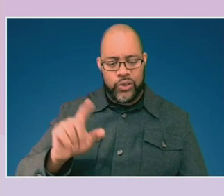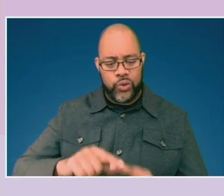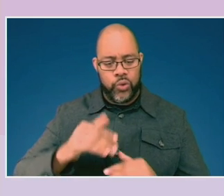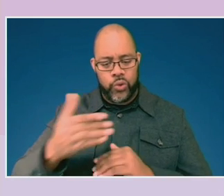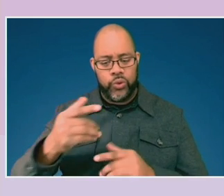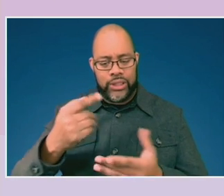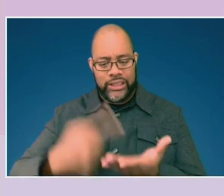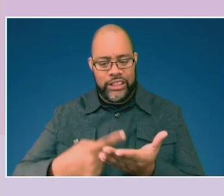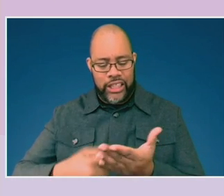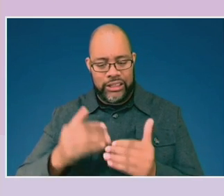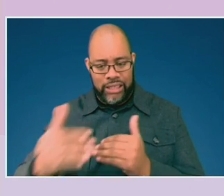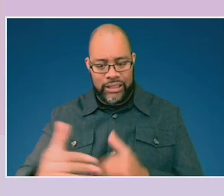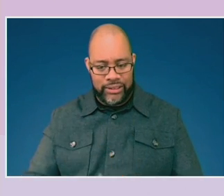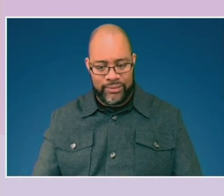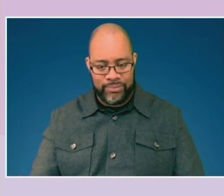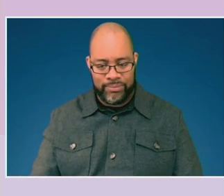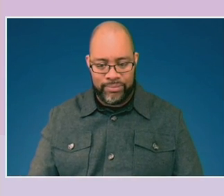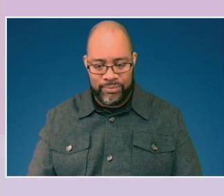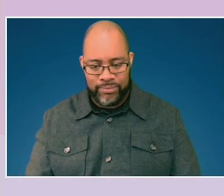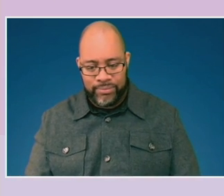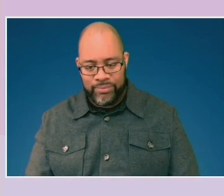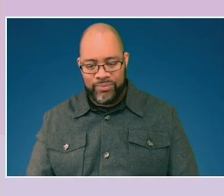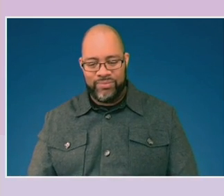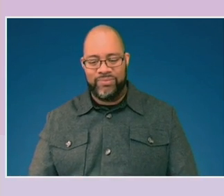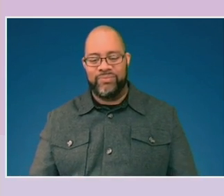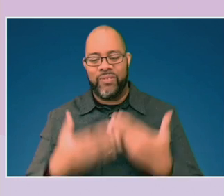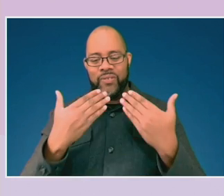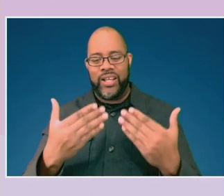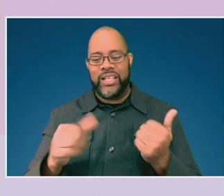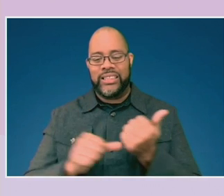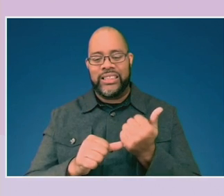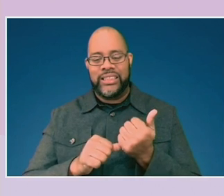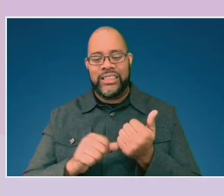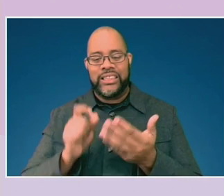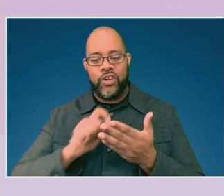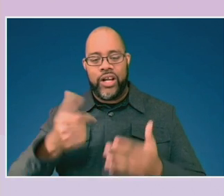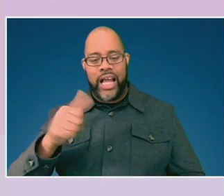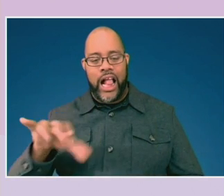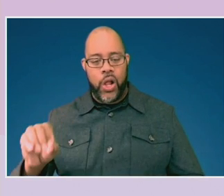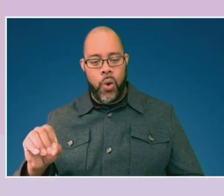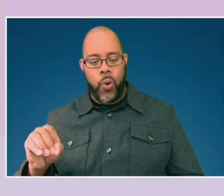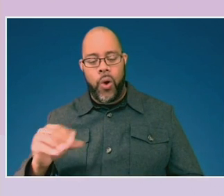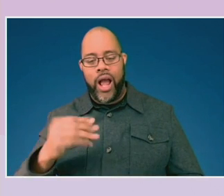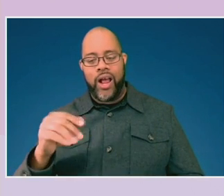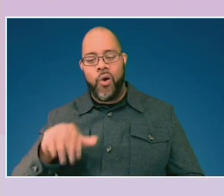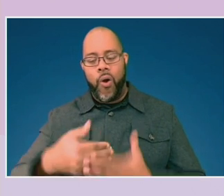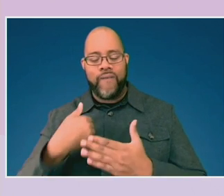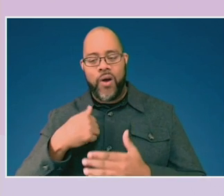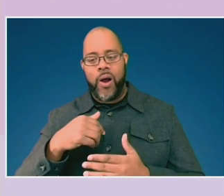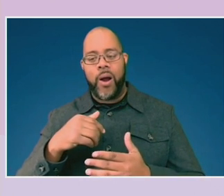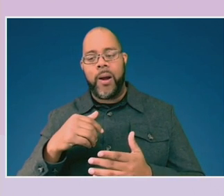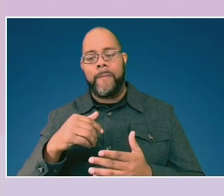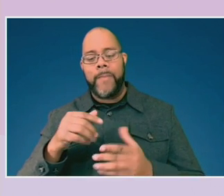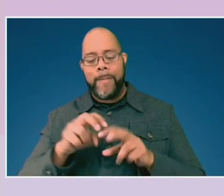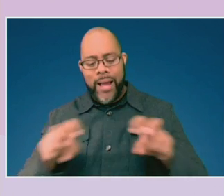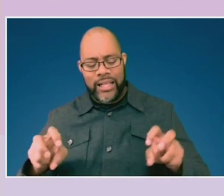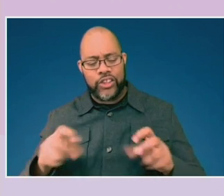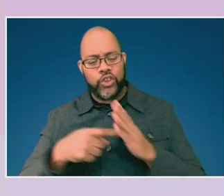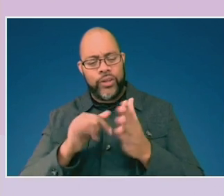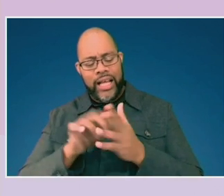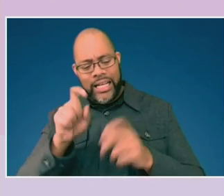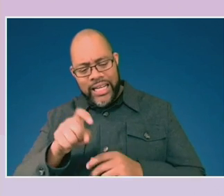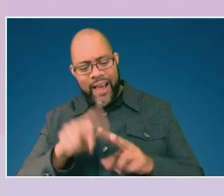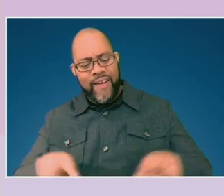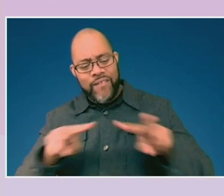discussion. Well, thank you, Assistant Secretary Gallo. And thank you to all of our panelists for outlining the need and value of